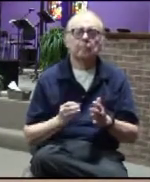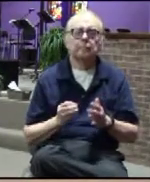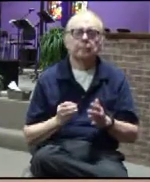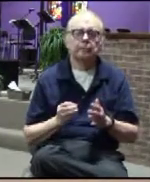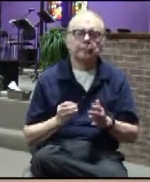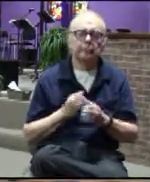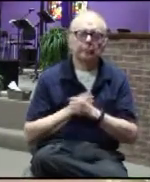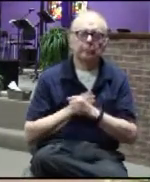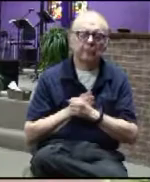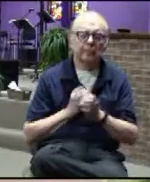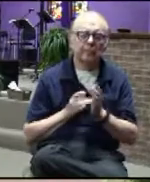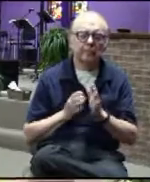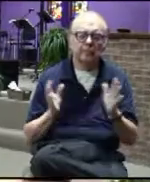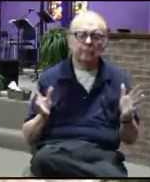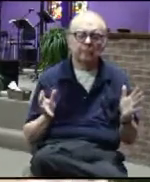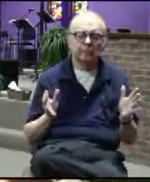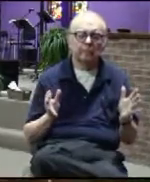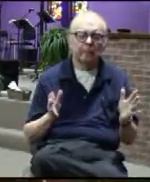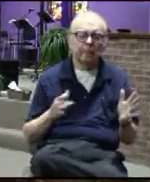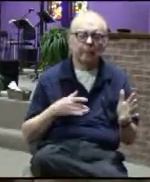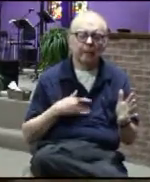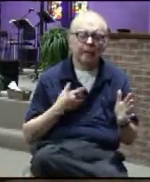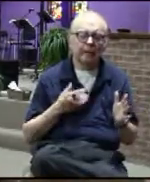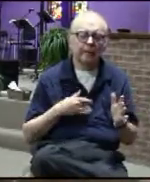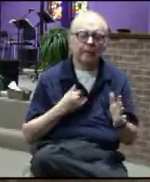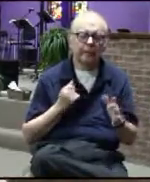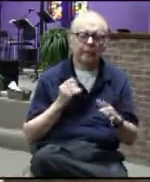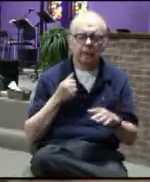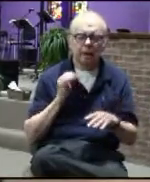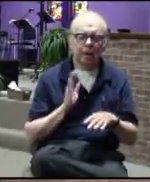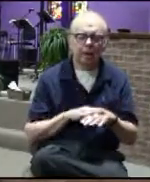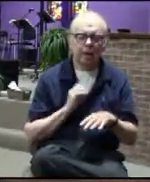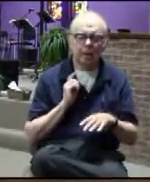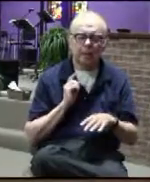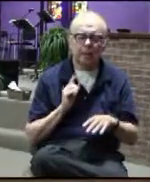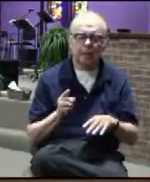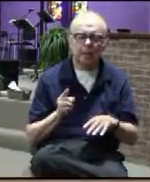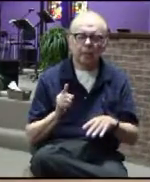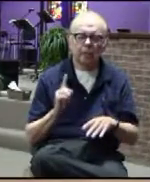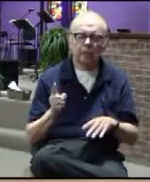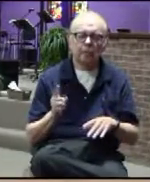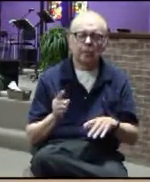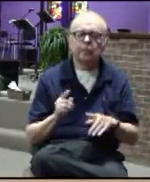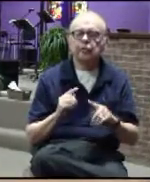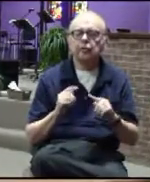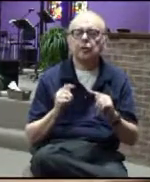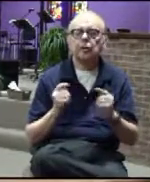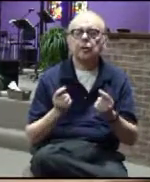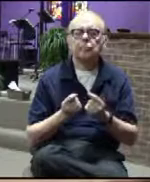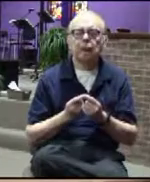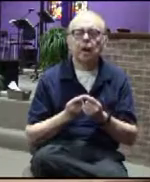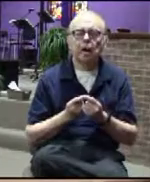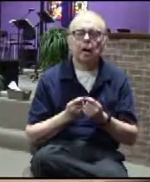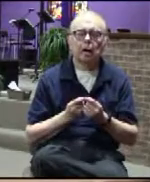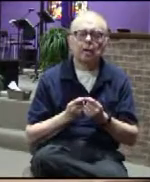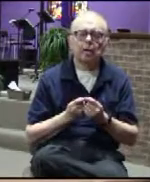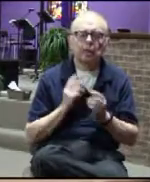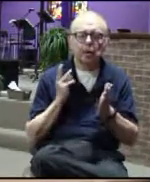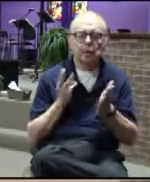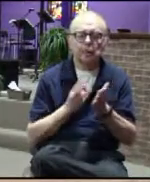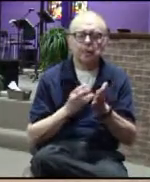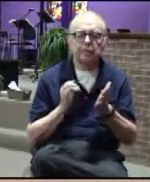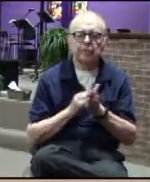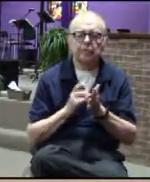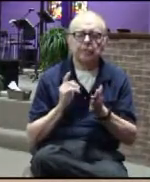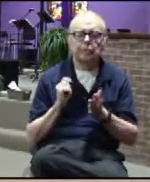he loved Jesus so much that he felt God calling him to go to this this tribe to witness to him